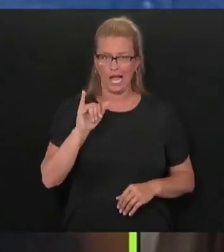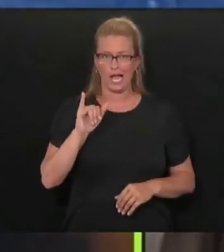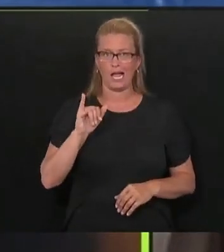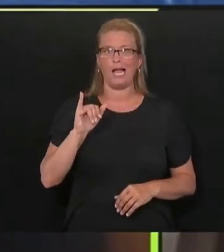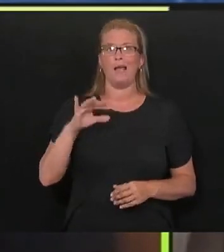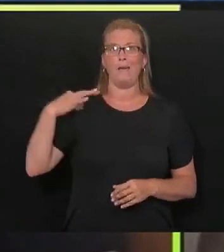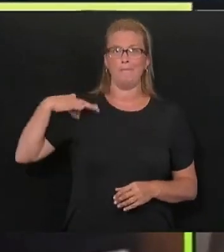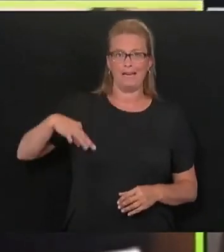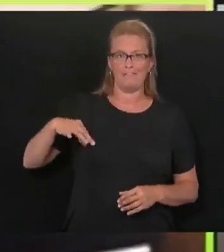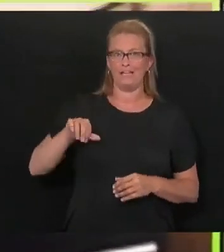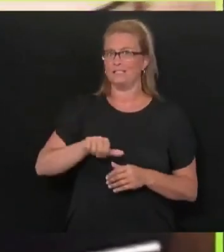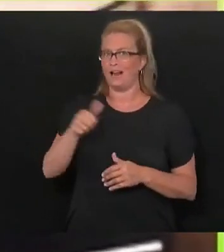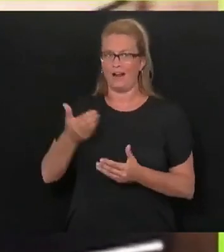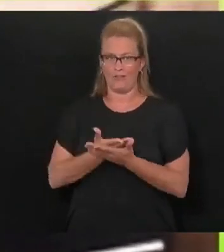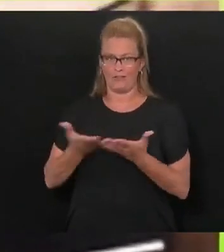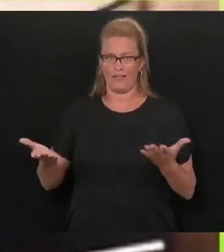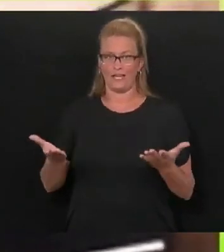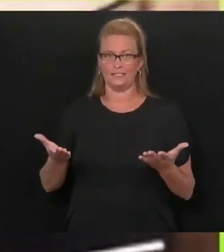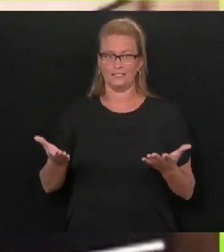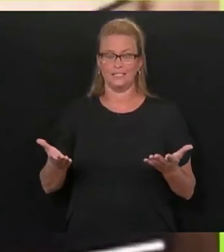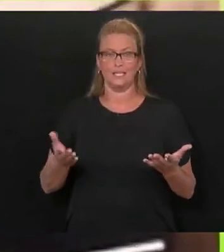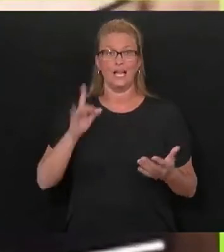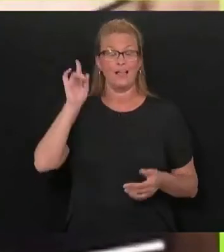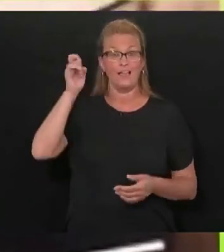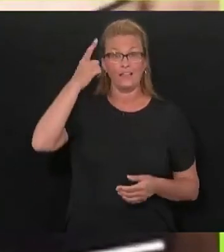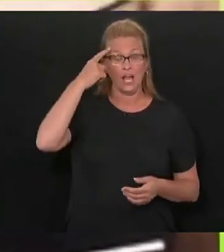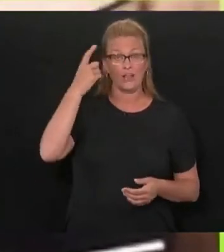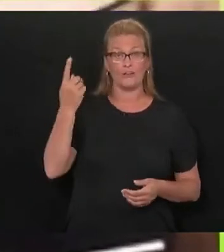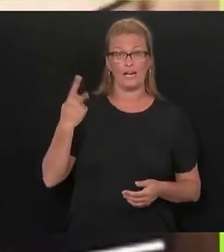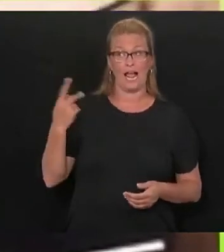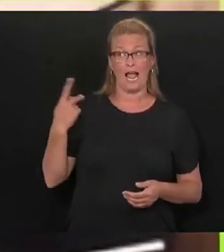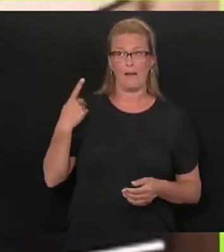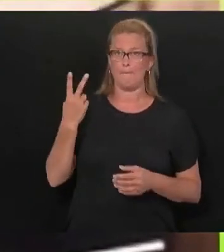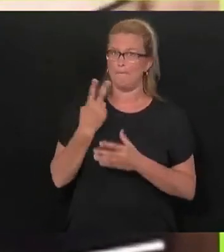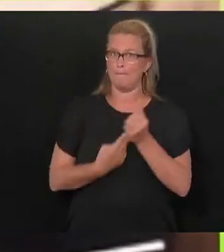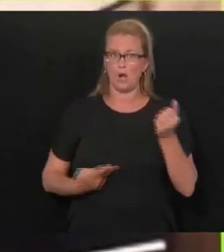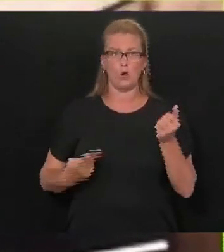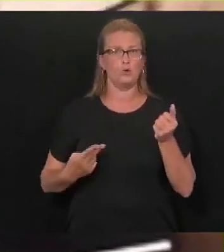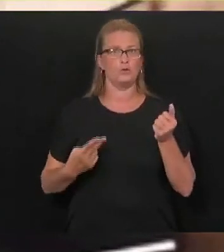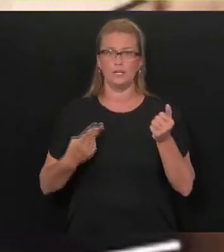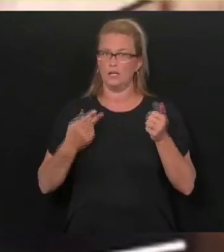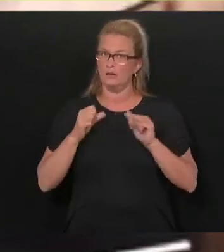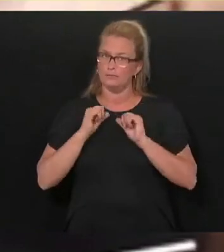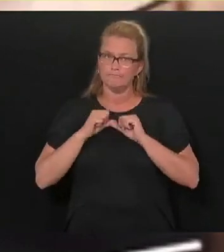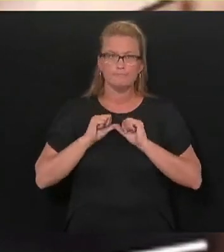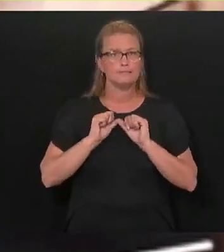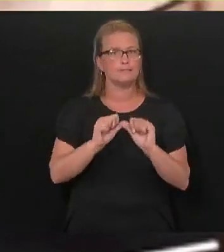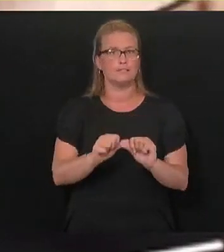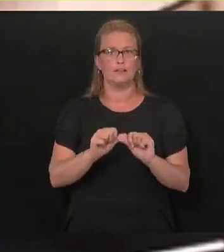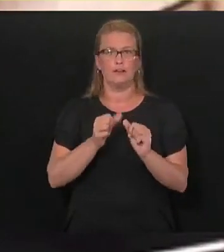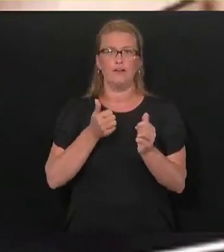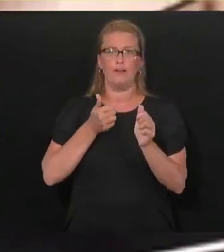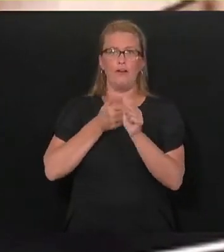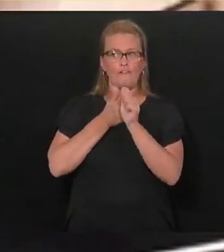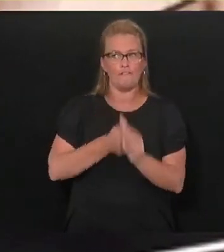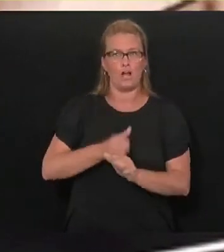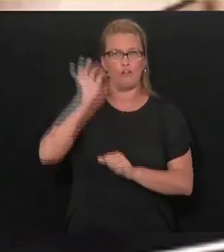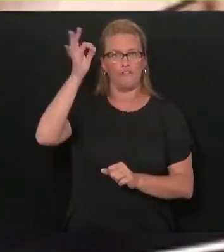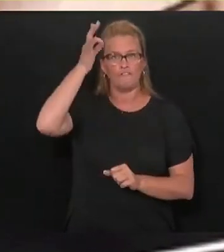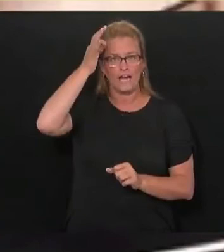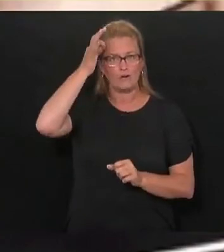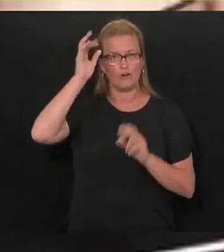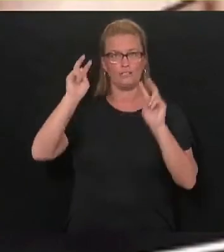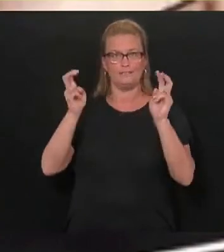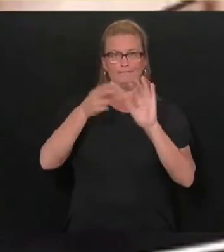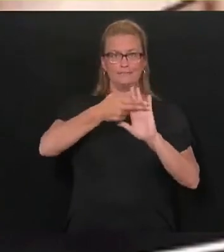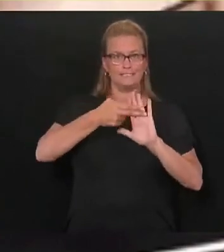benefits and other things. So the governor and I are both adamant that we continue the federal status, and we'll work hard to